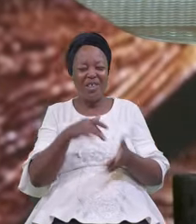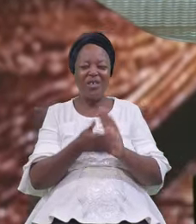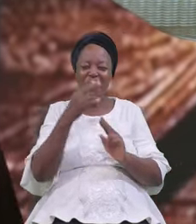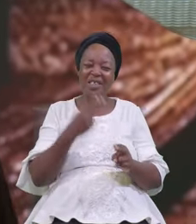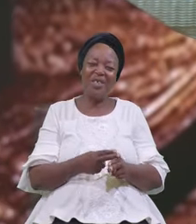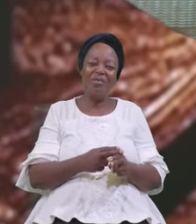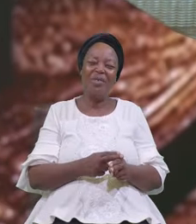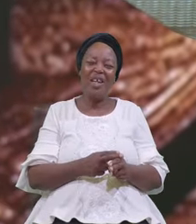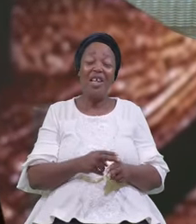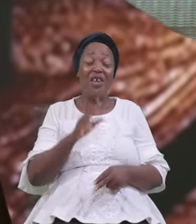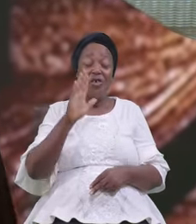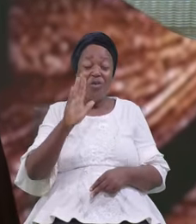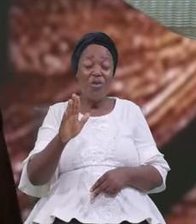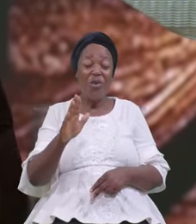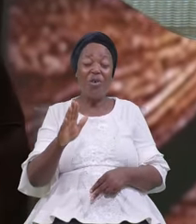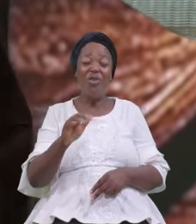Your